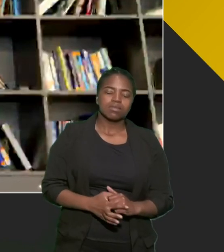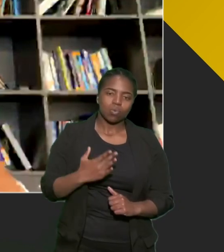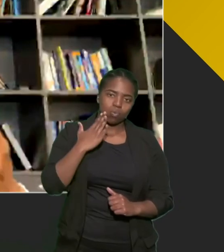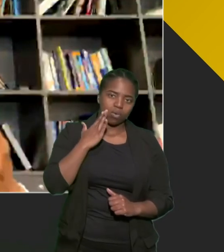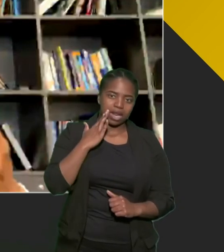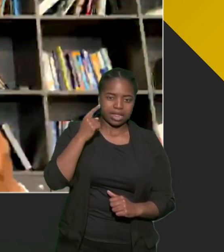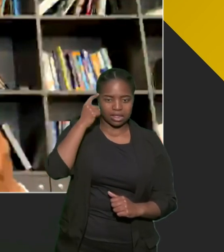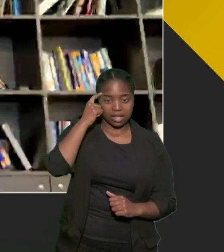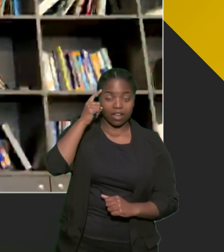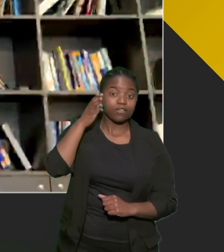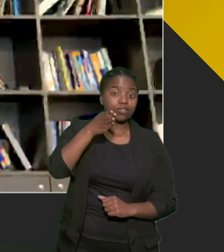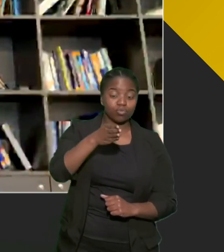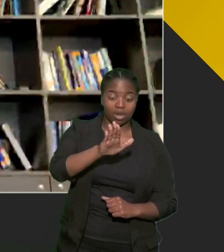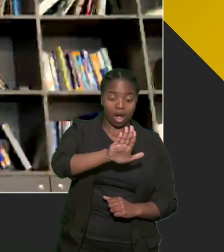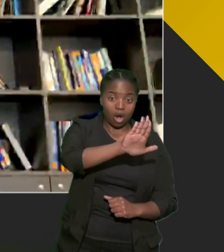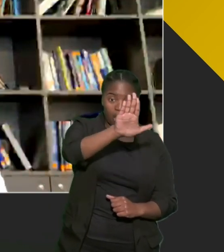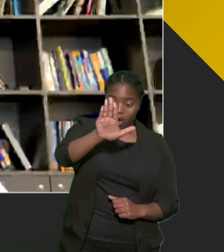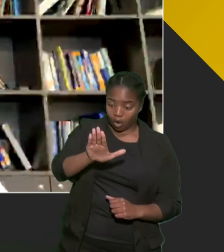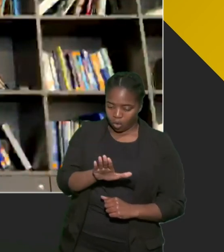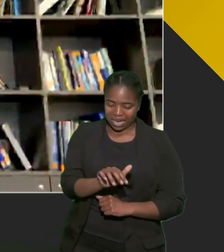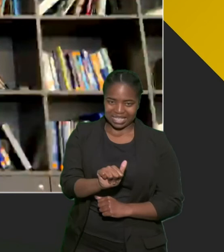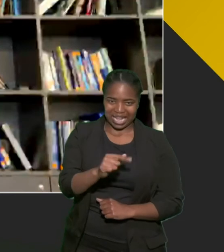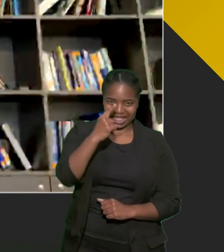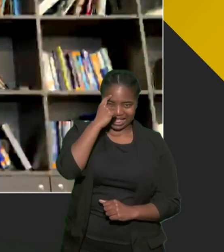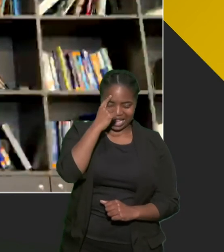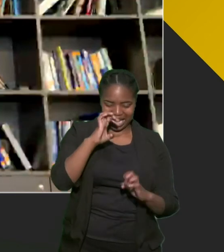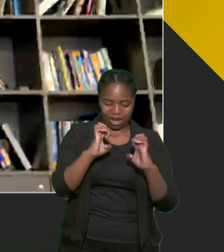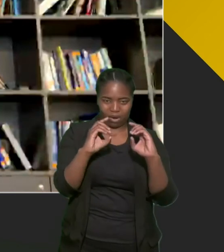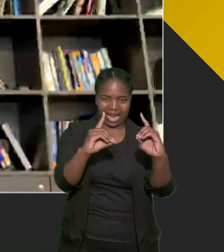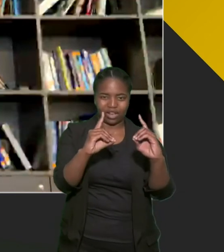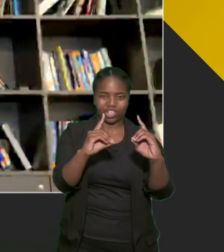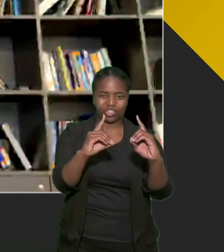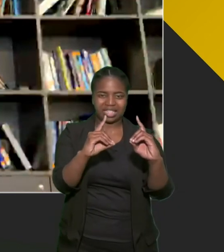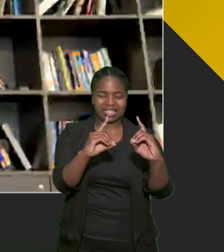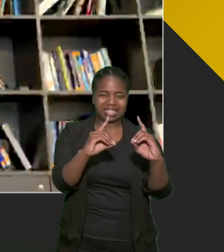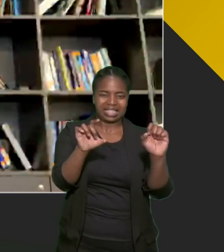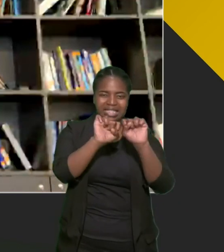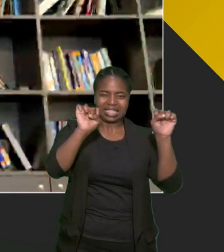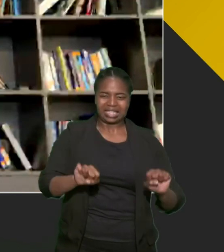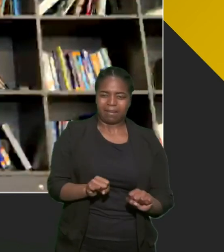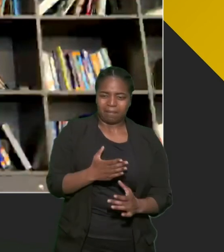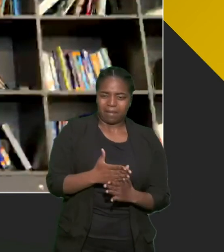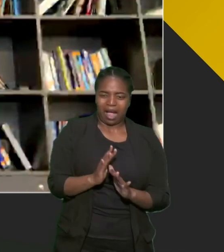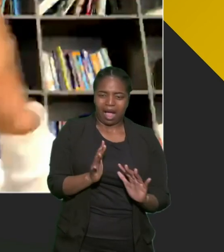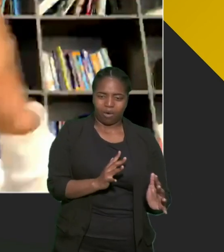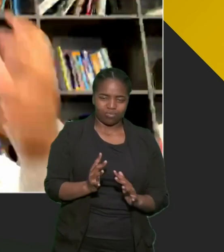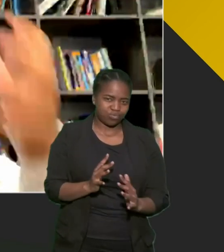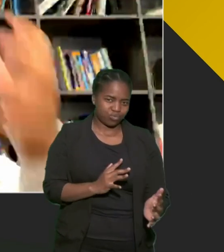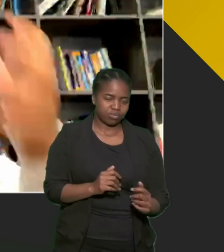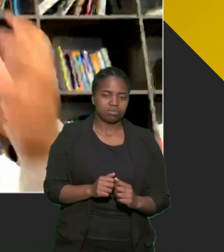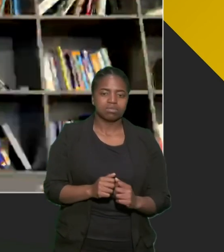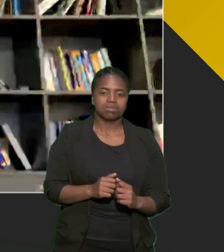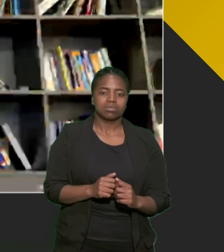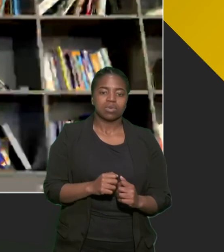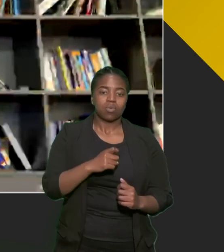think about the future of the continent, I look at education models that are intentional about building Africa's sport leaders